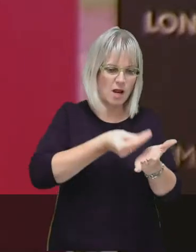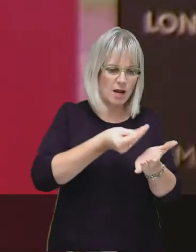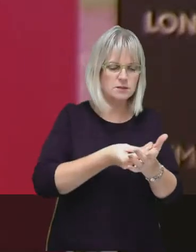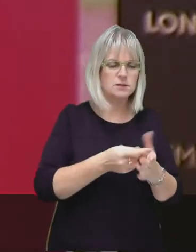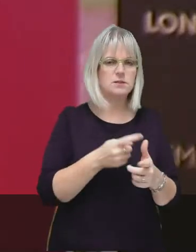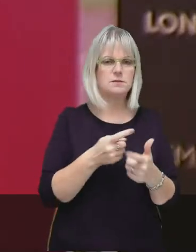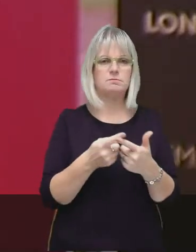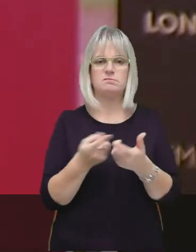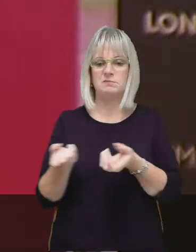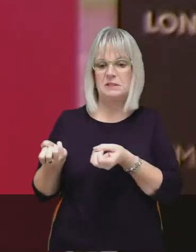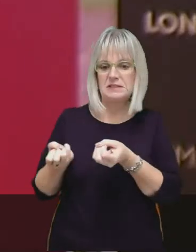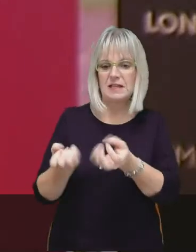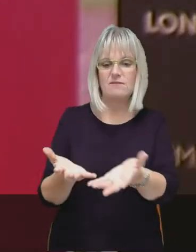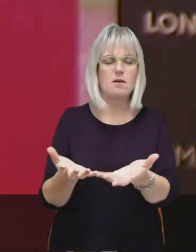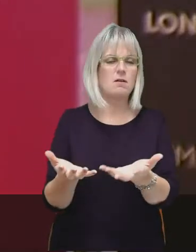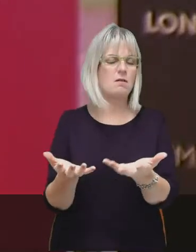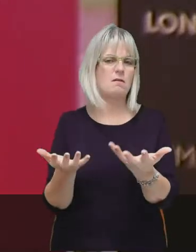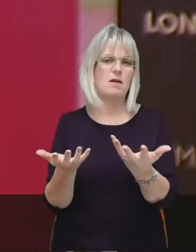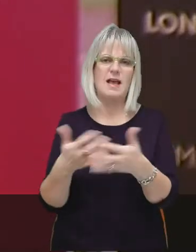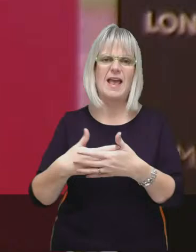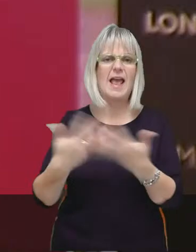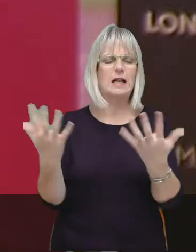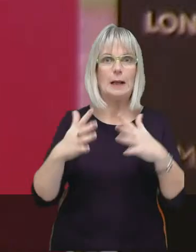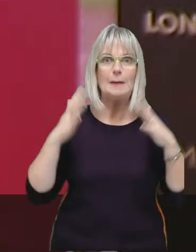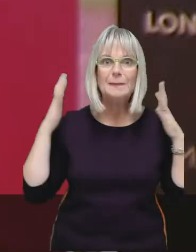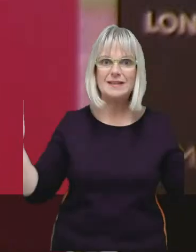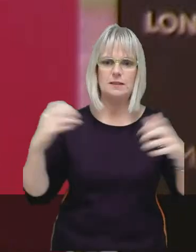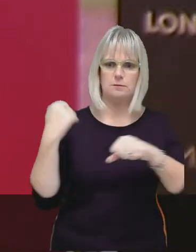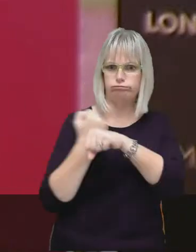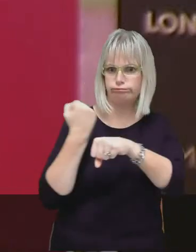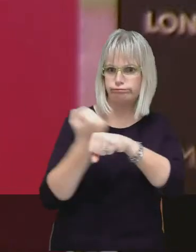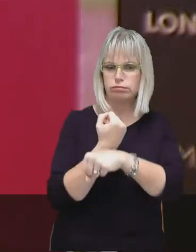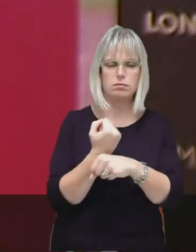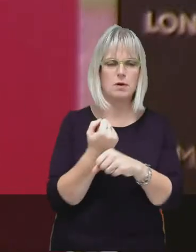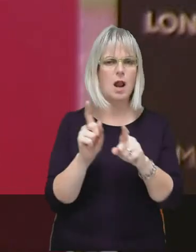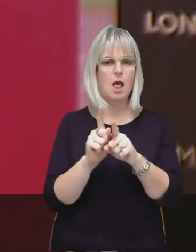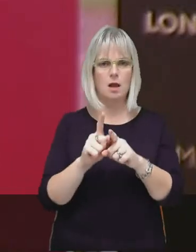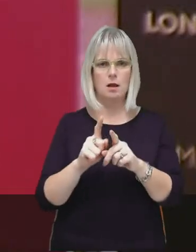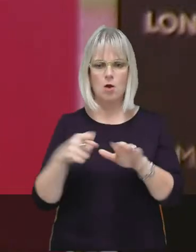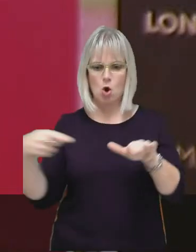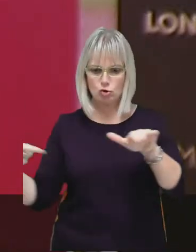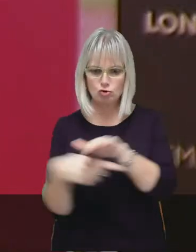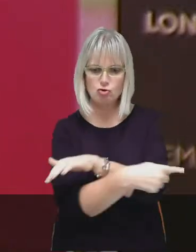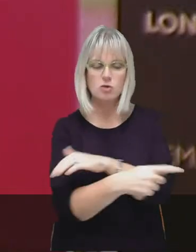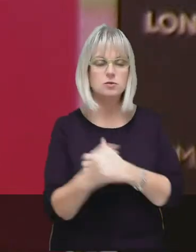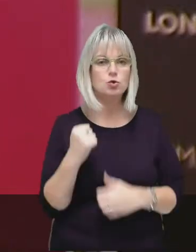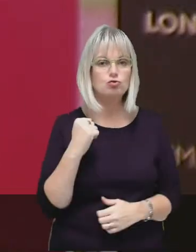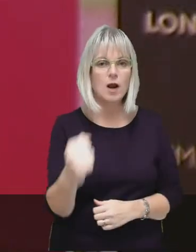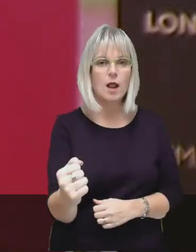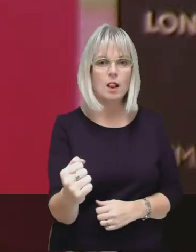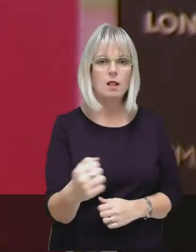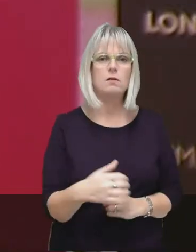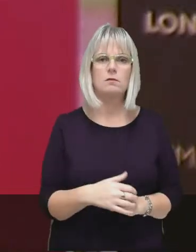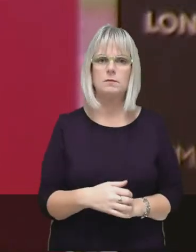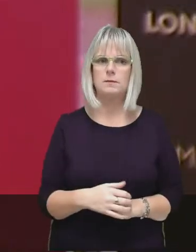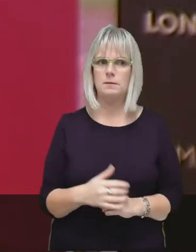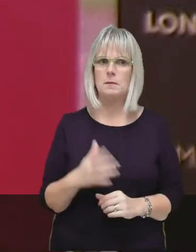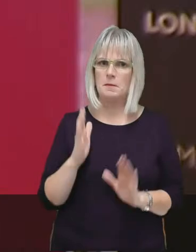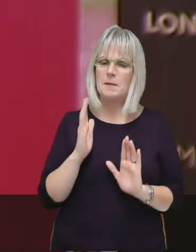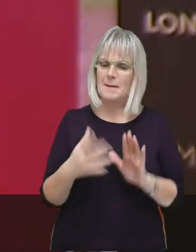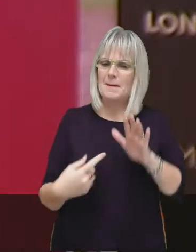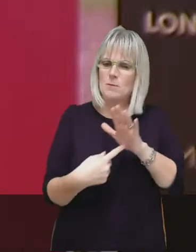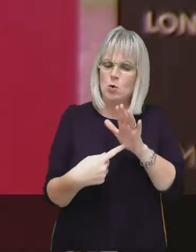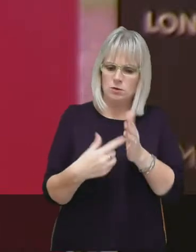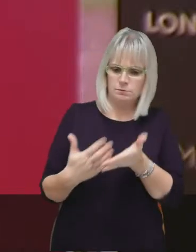like Crossrail, Londoners' livelihoods and job security, the future of the hospitality